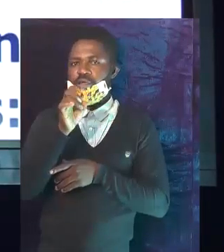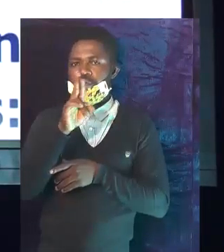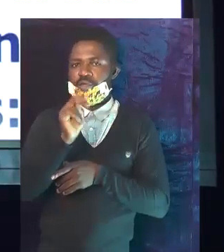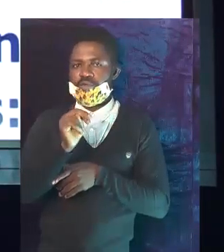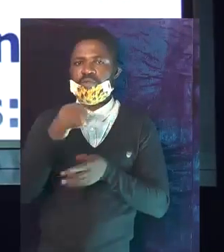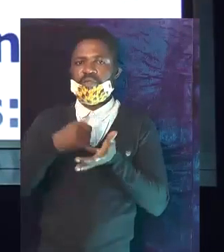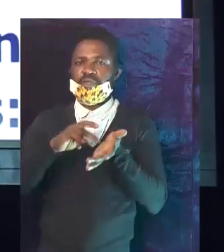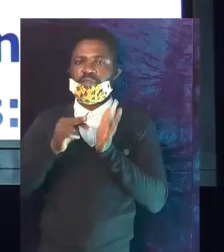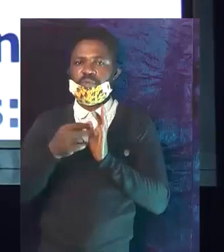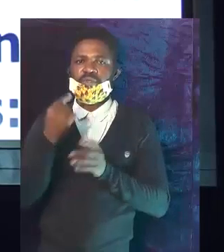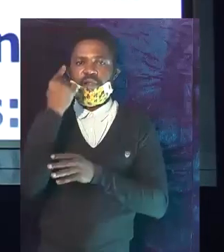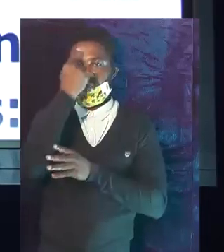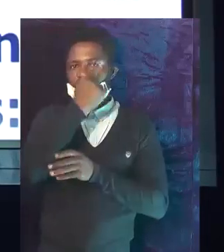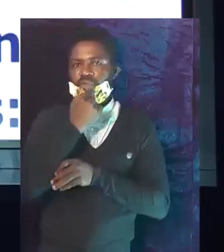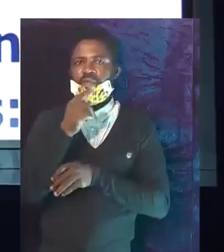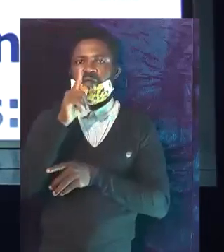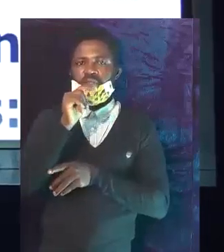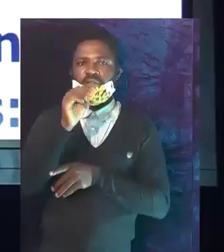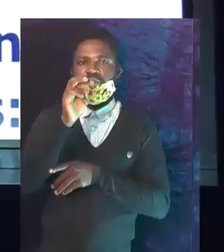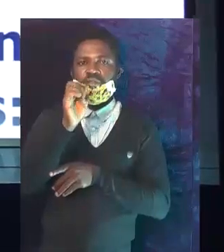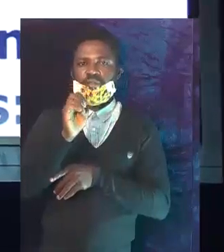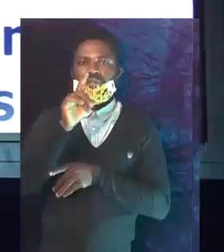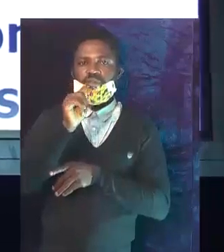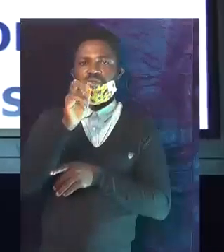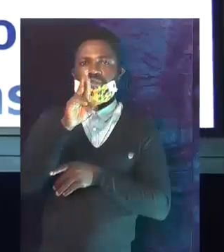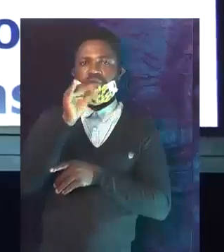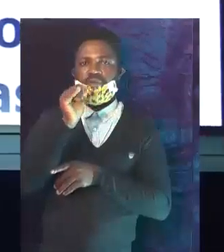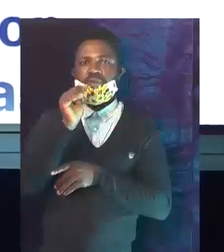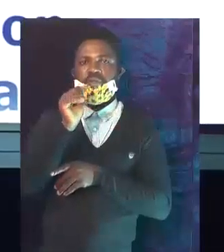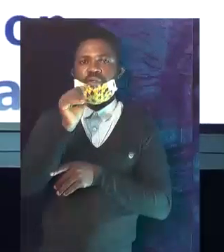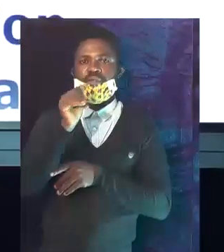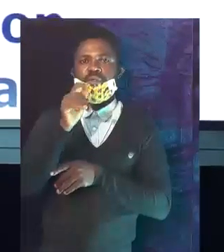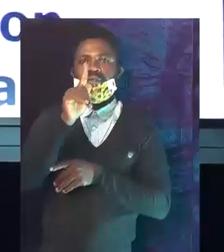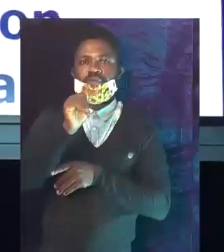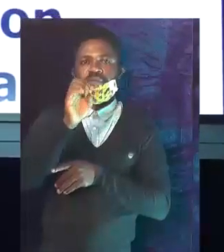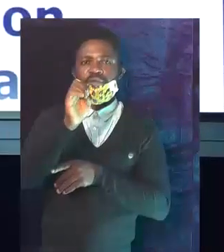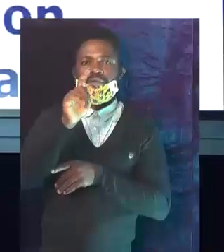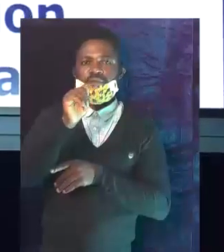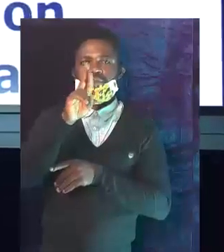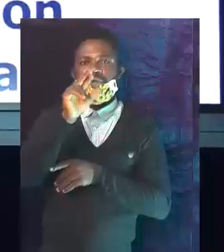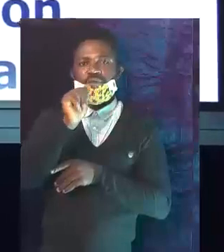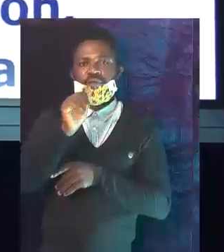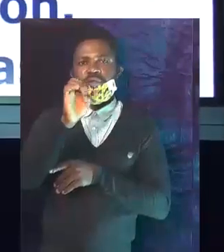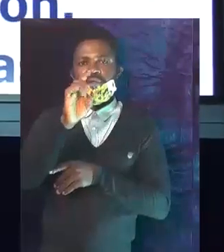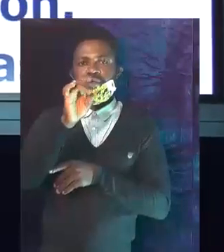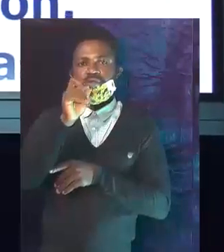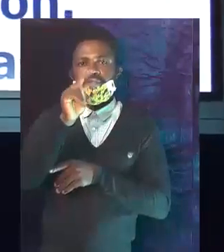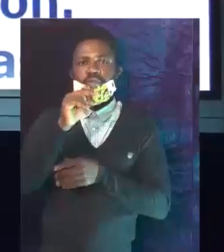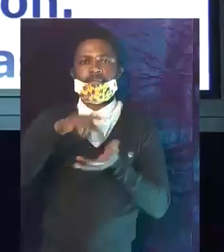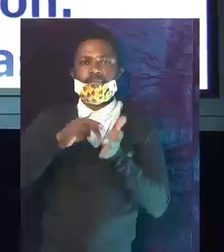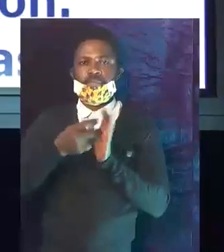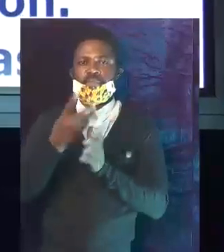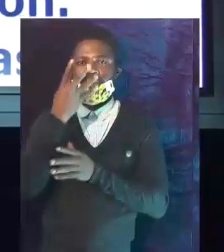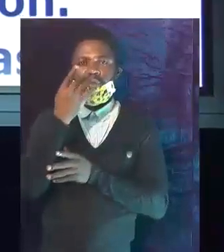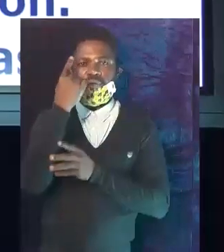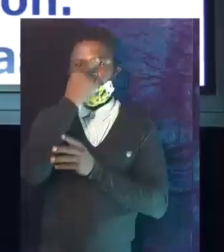means face. Tetra means 4. So when you say tetrahedron, 4 faces.